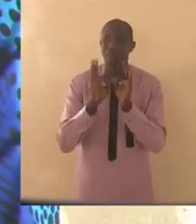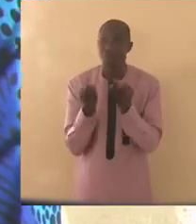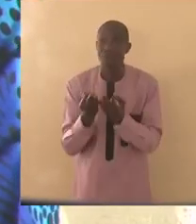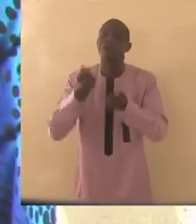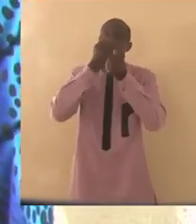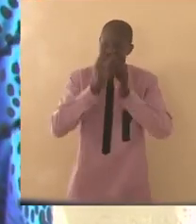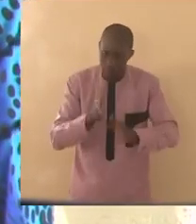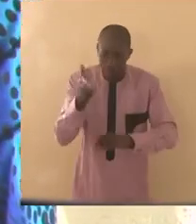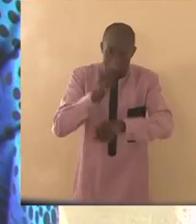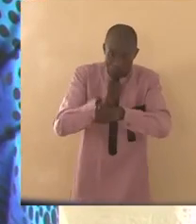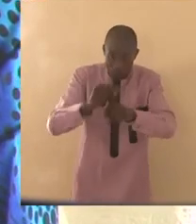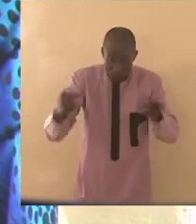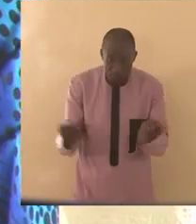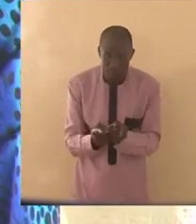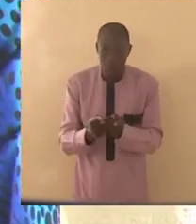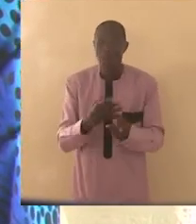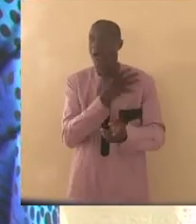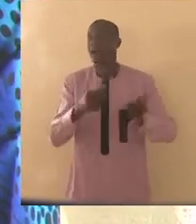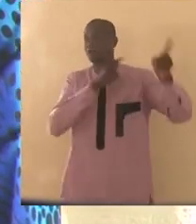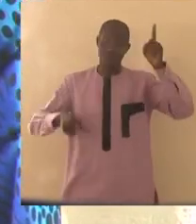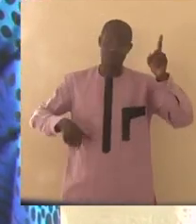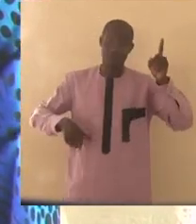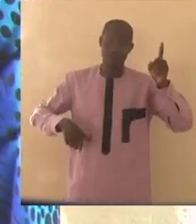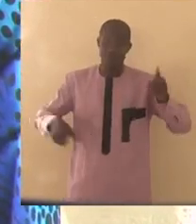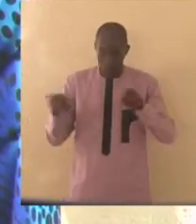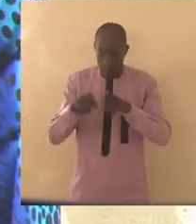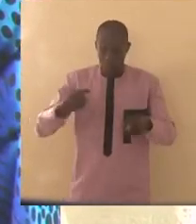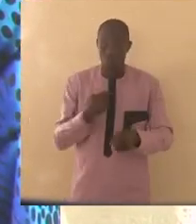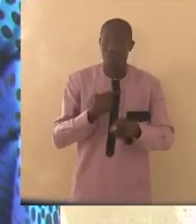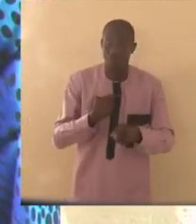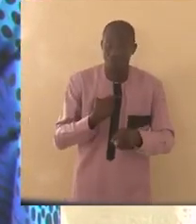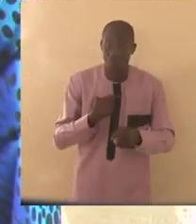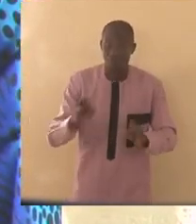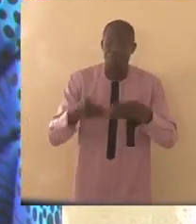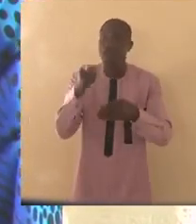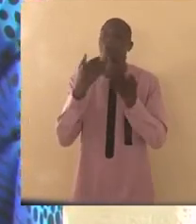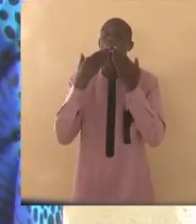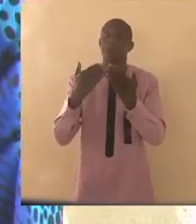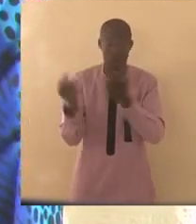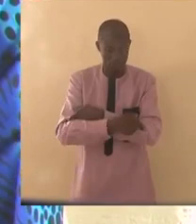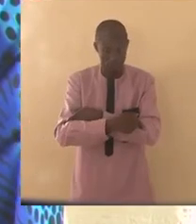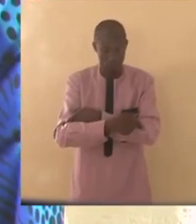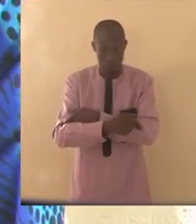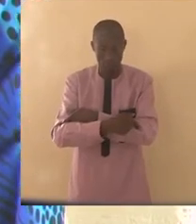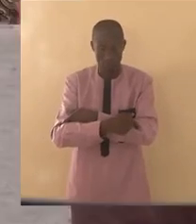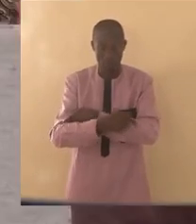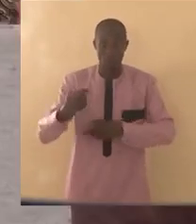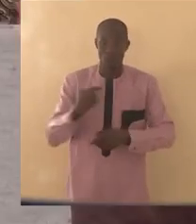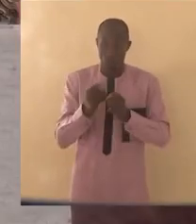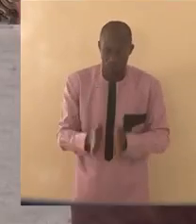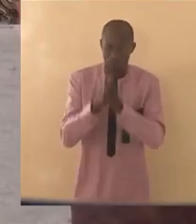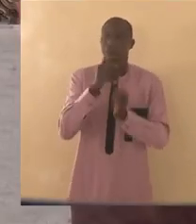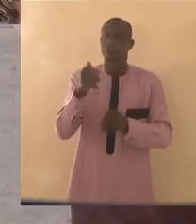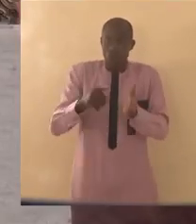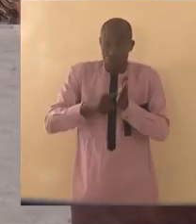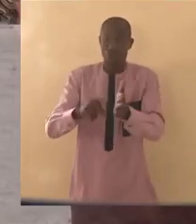families. Bless their workplaces. And Lord, as we give you thanks today,